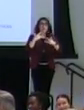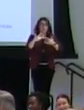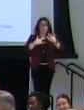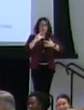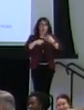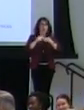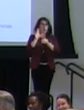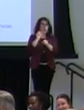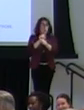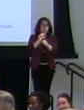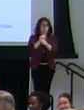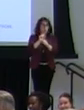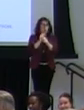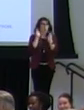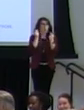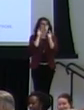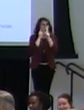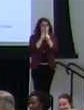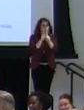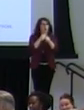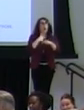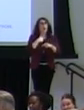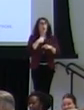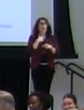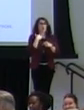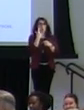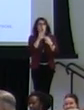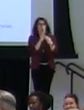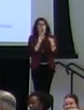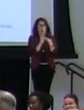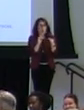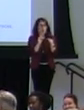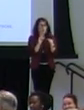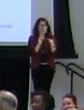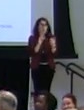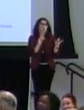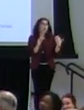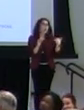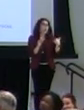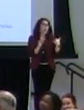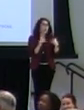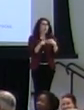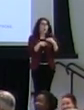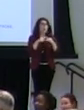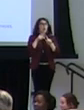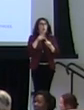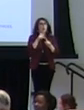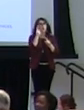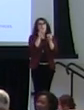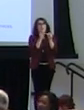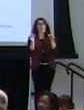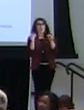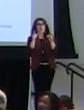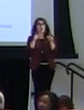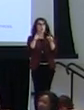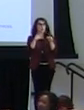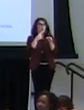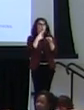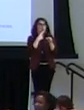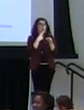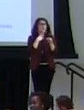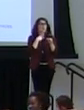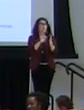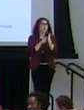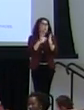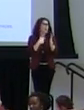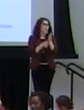work that you're doing. I had a comment earlier about that statement that you had. You asked us what, and it took me a while